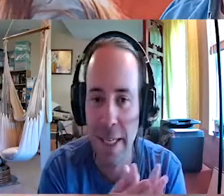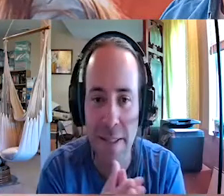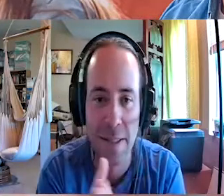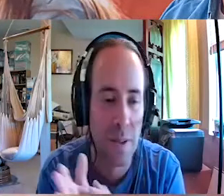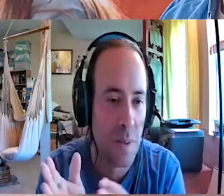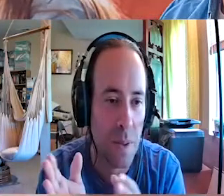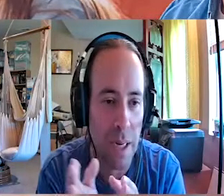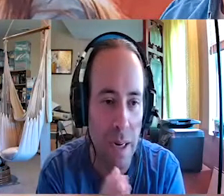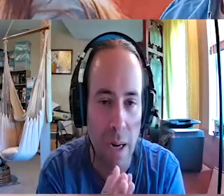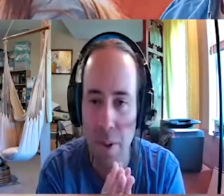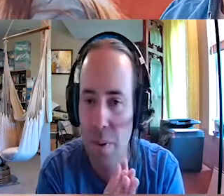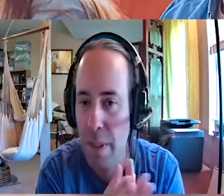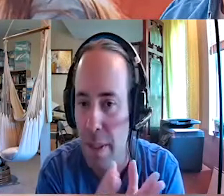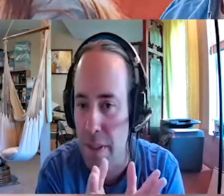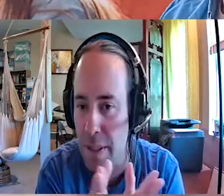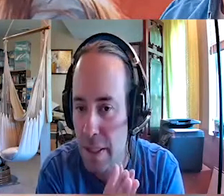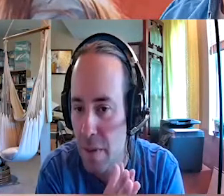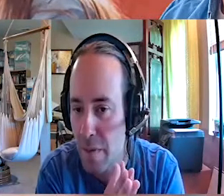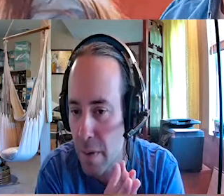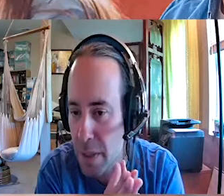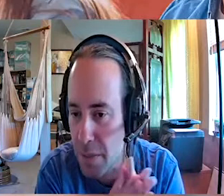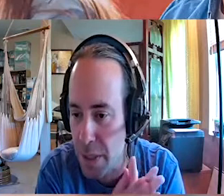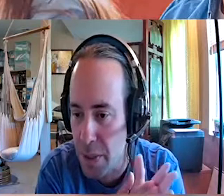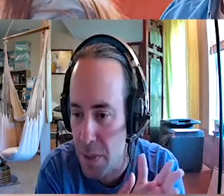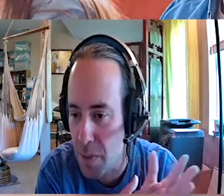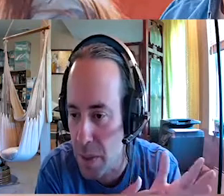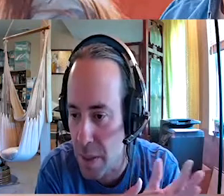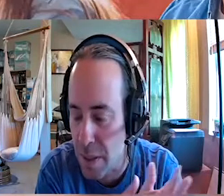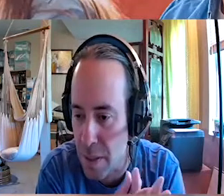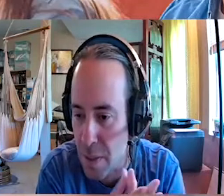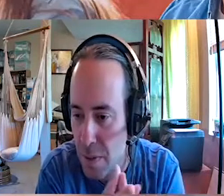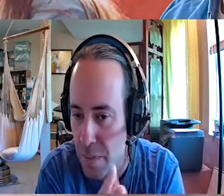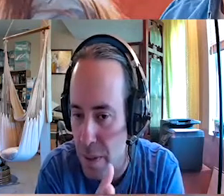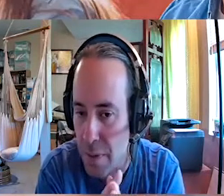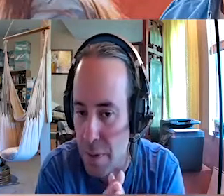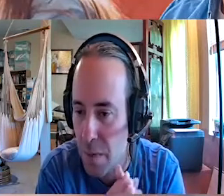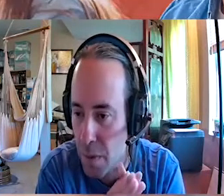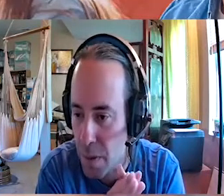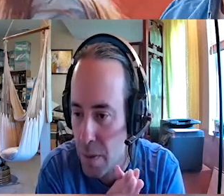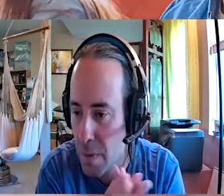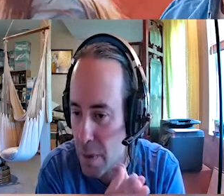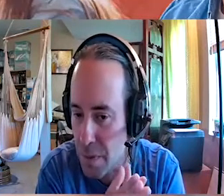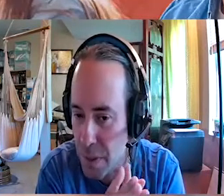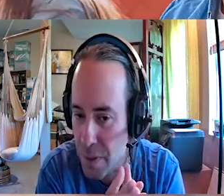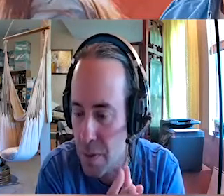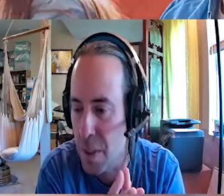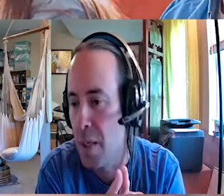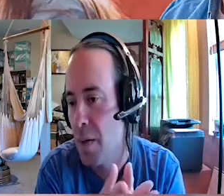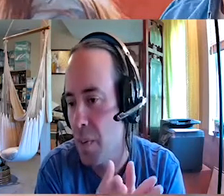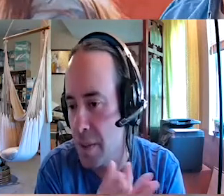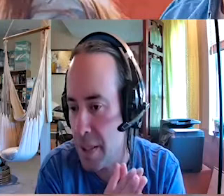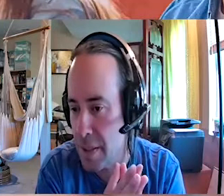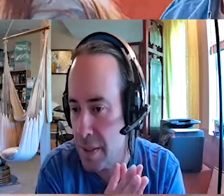union side. So our union is State Center Federation of Teachers, which is a local affiliate of California Federation of